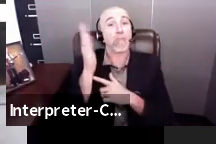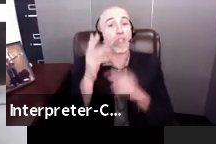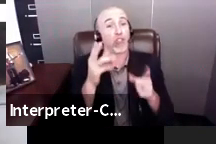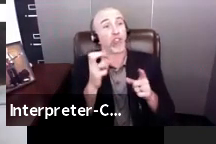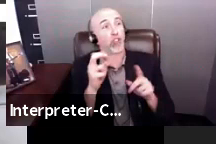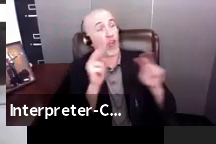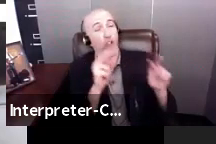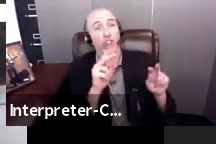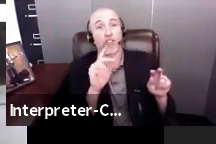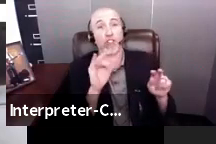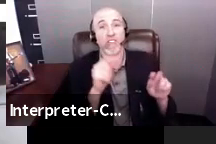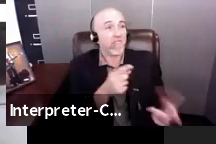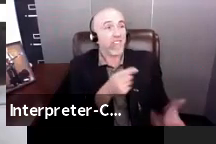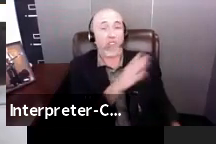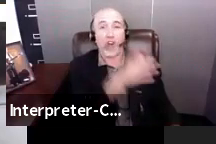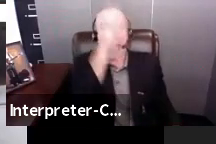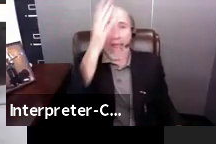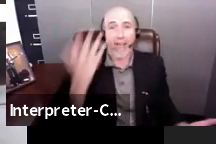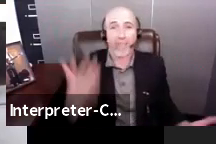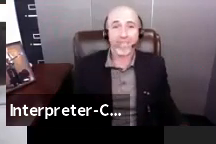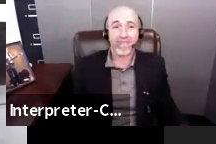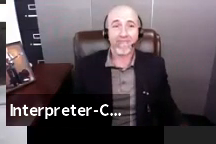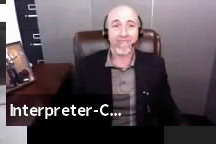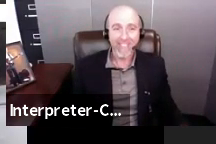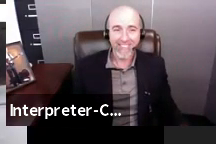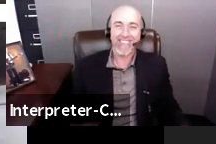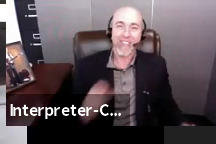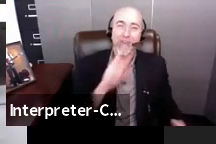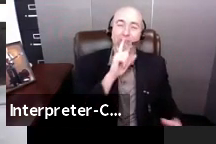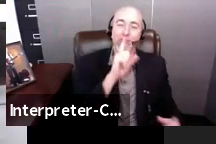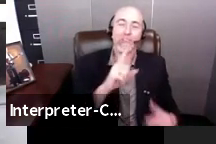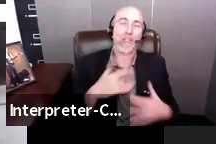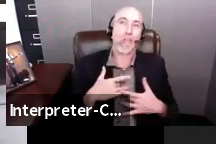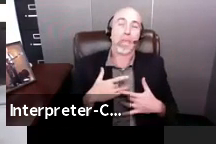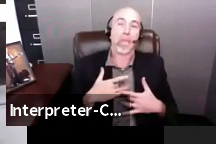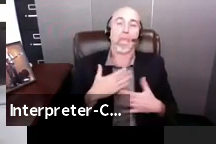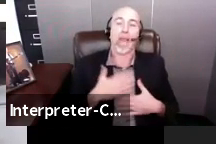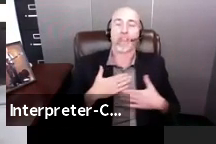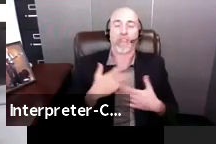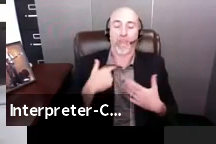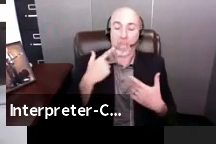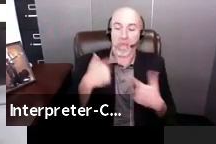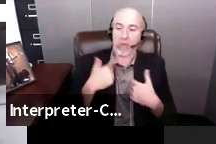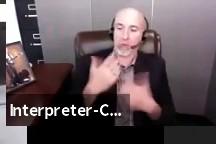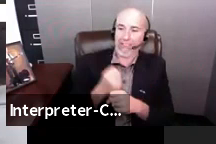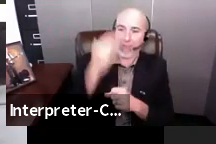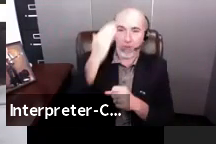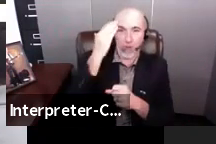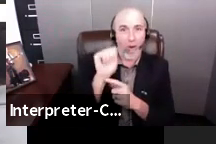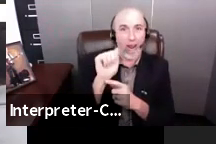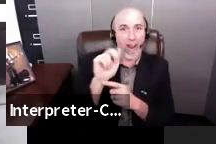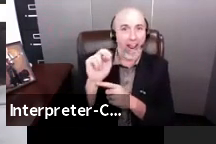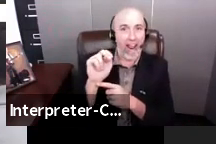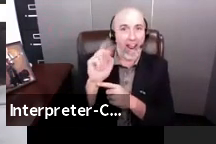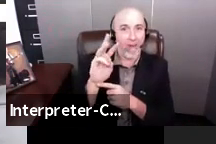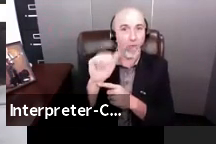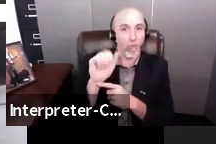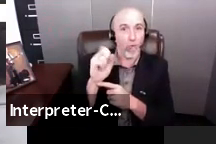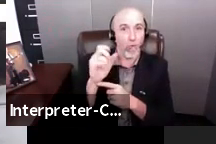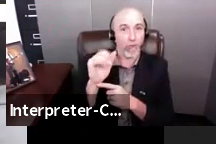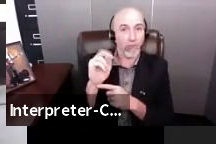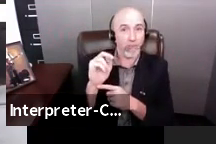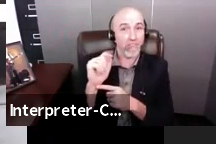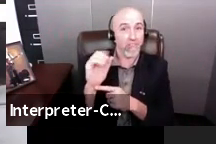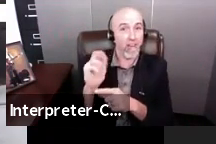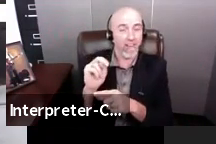Justin Dart to just be dad. It's indeed been a pleasure for me to get to know Ann Washington. It's clear to